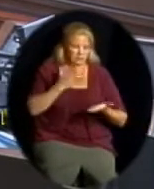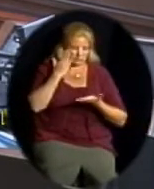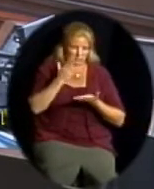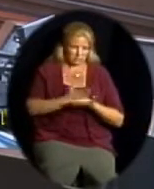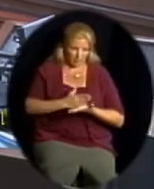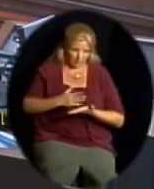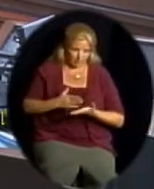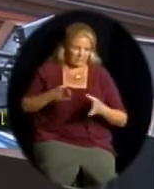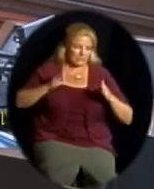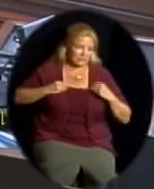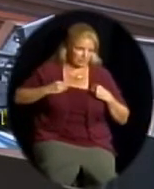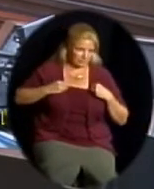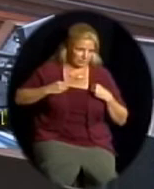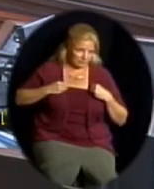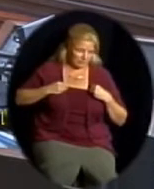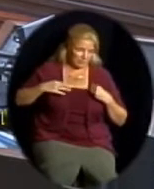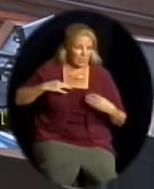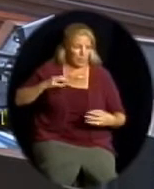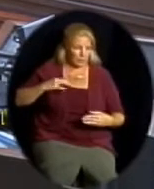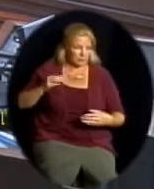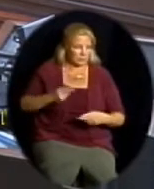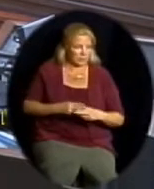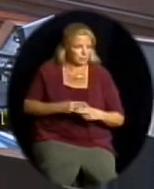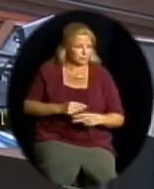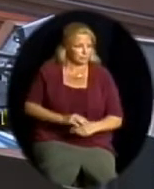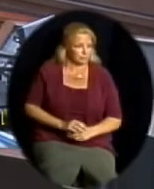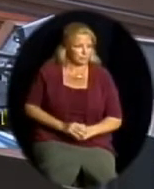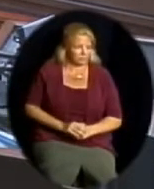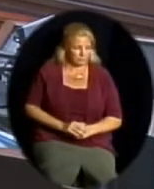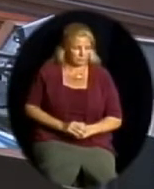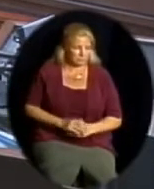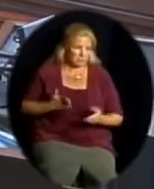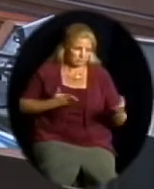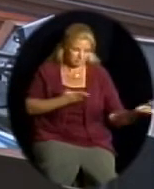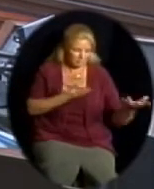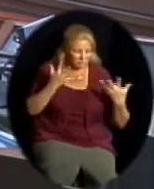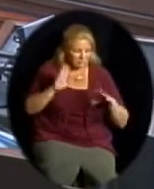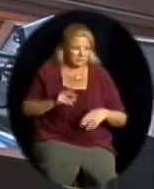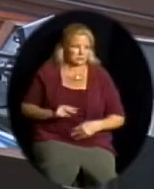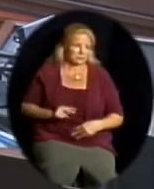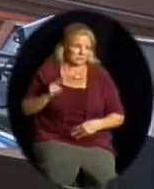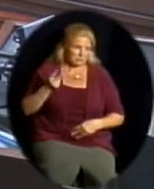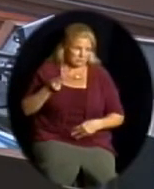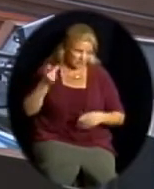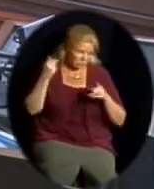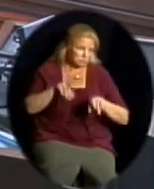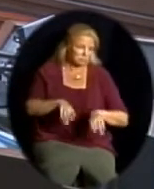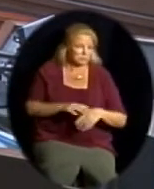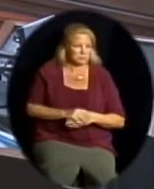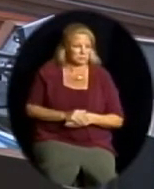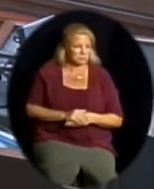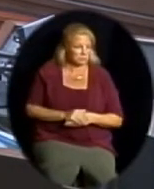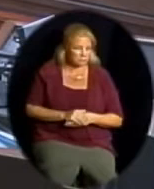cease. Thank you, Ms. Ashley. Is there a second? Second. Mr. Poland, thank you. Any discussion on the motion?